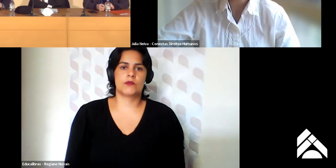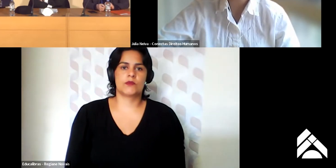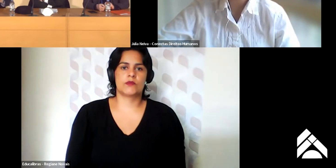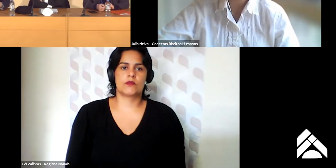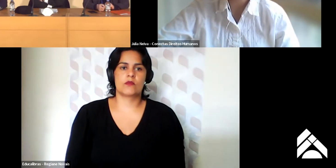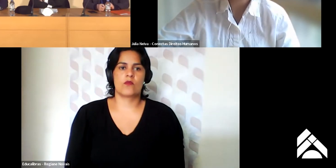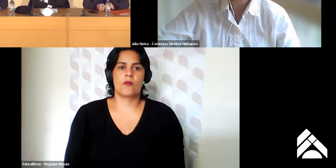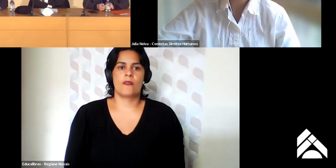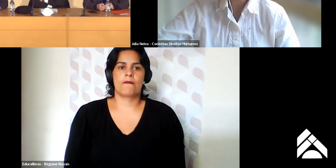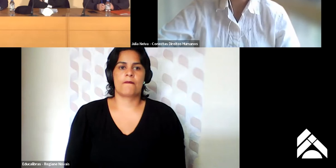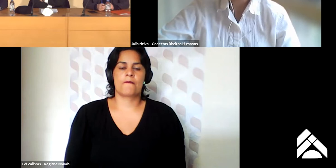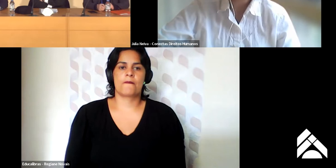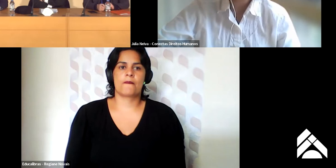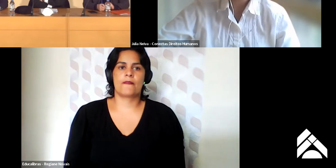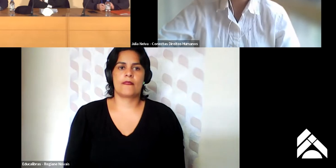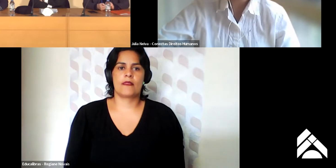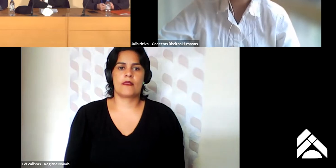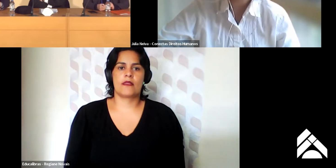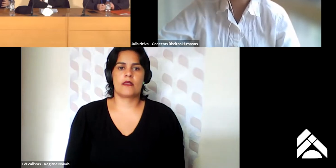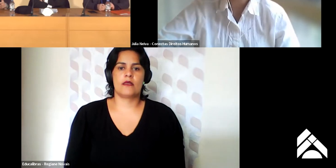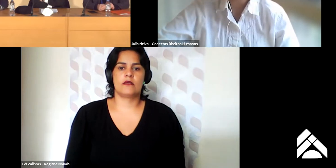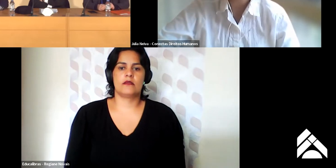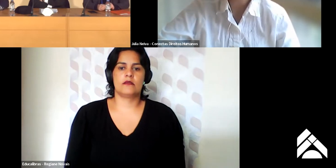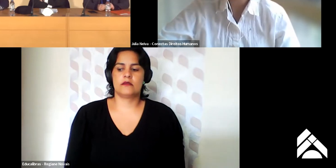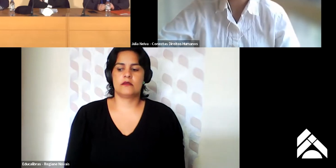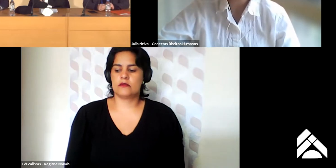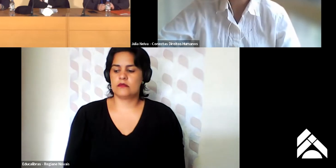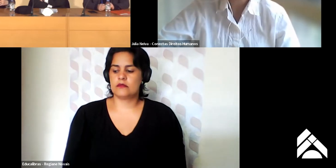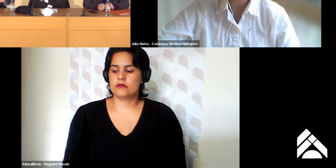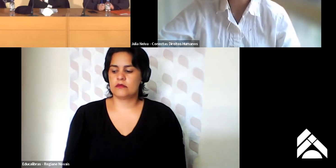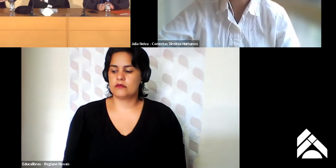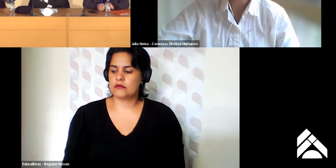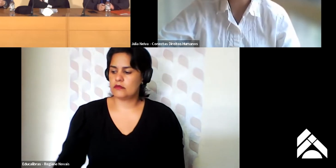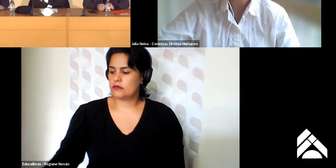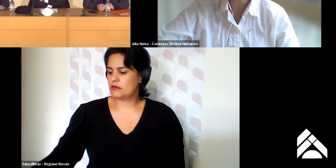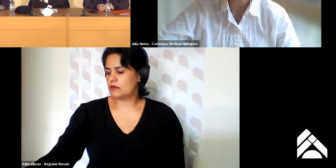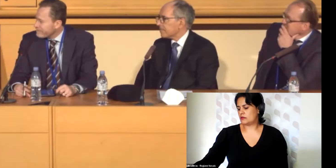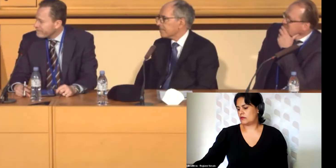from a civil society perspective. How do you perceive this process that is just starting?